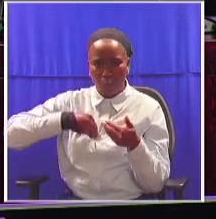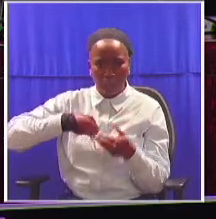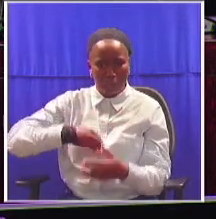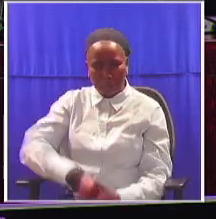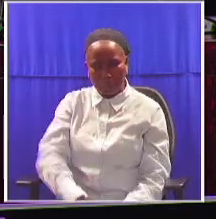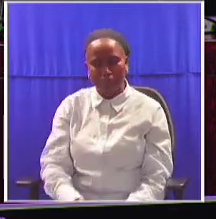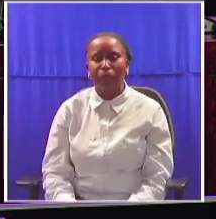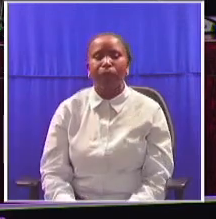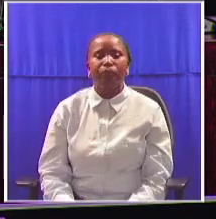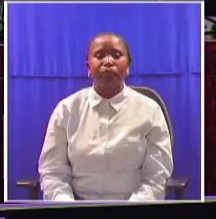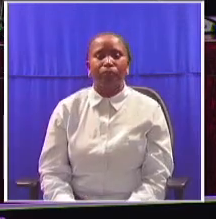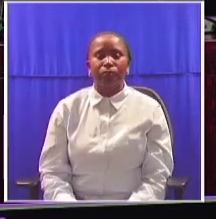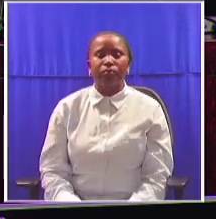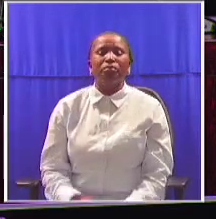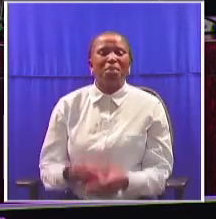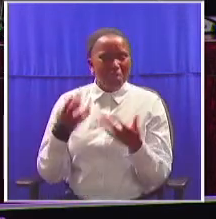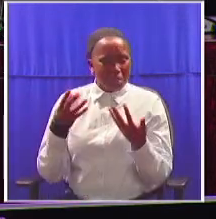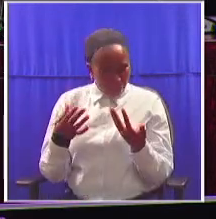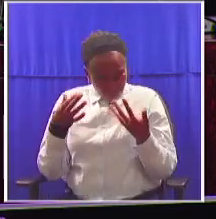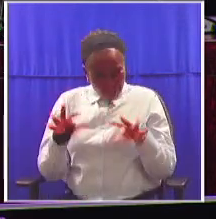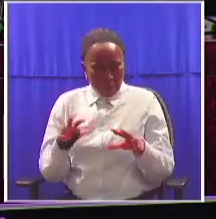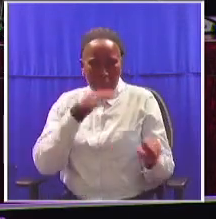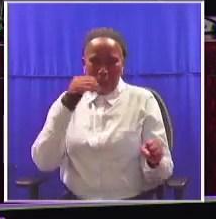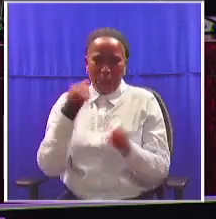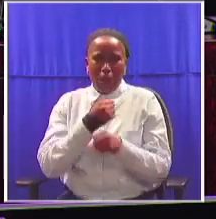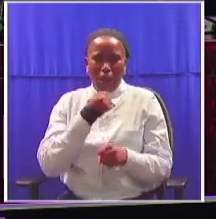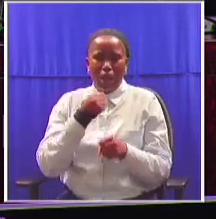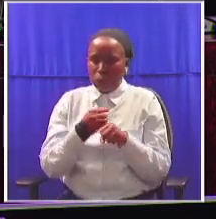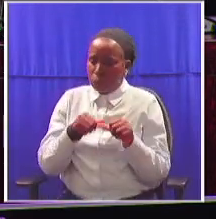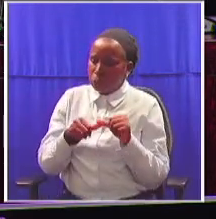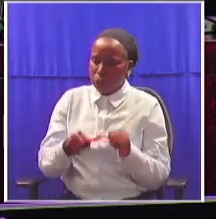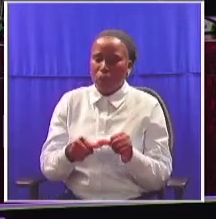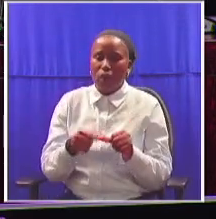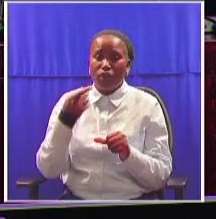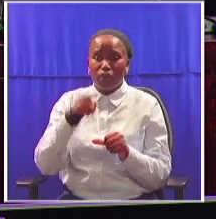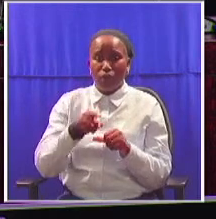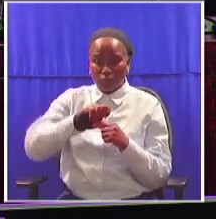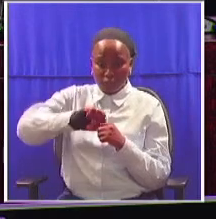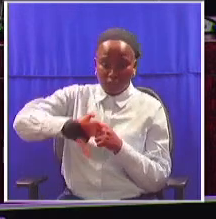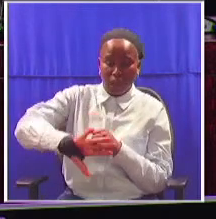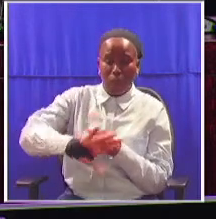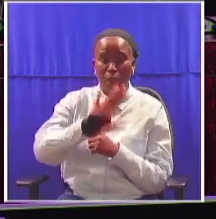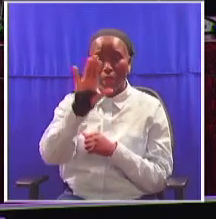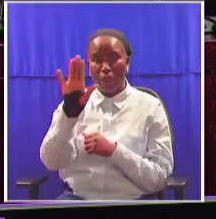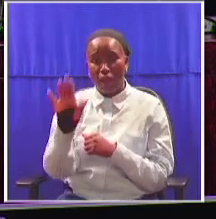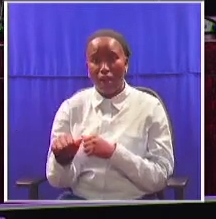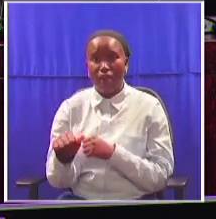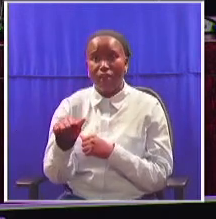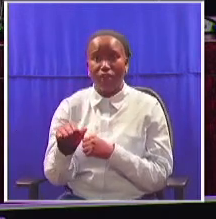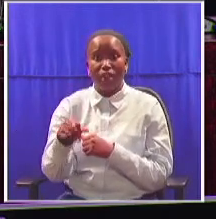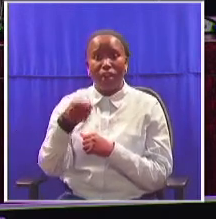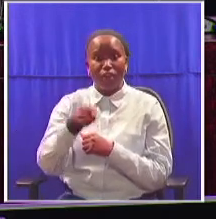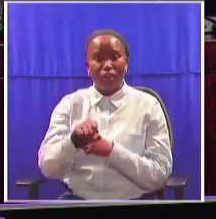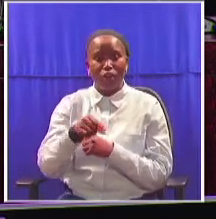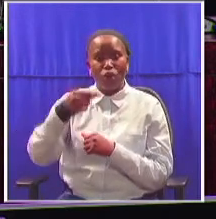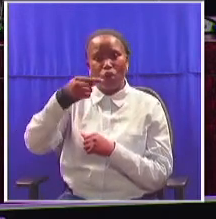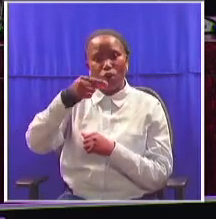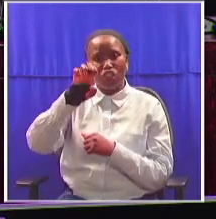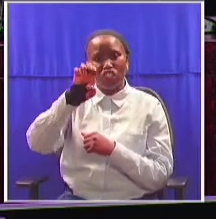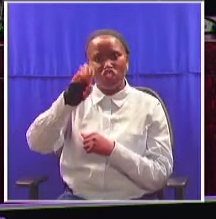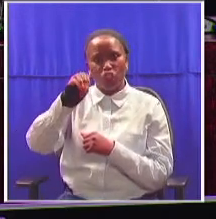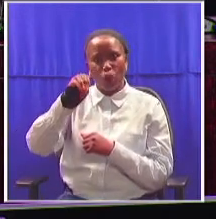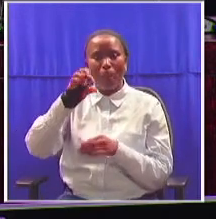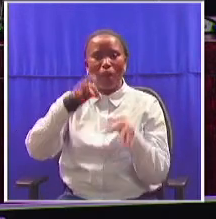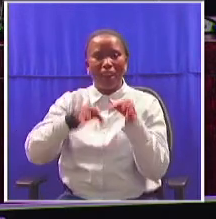There have been concerted efforts to draw South Africa into the broader geopolitical context